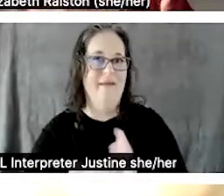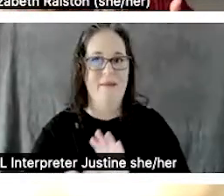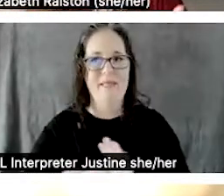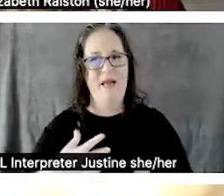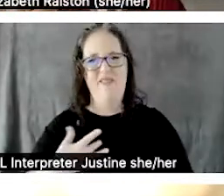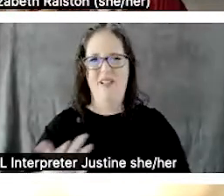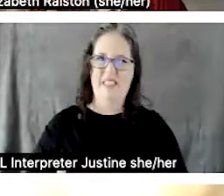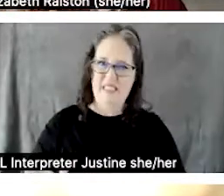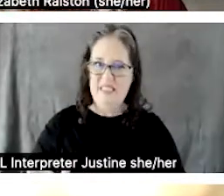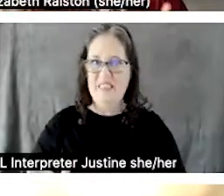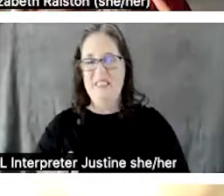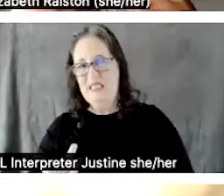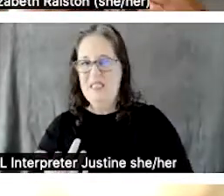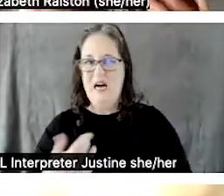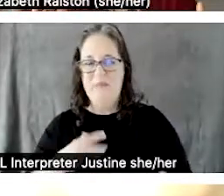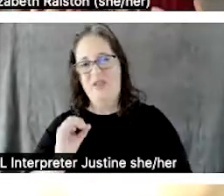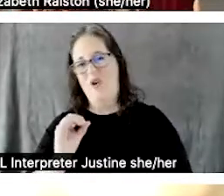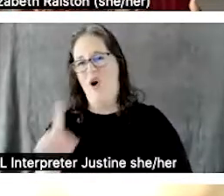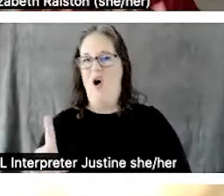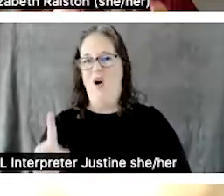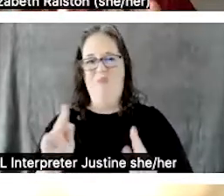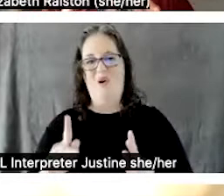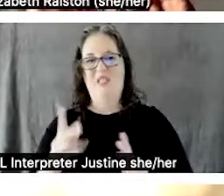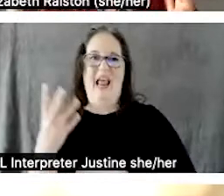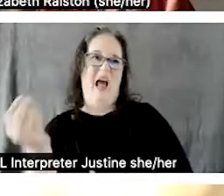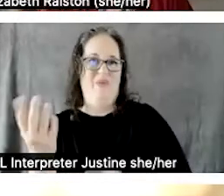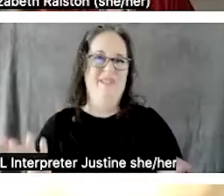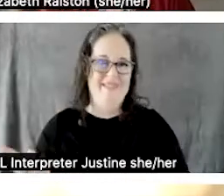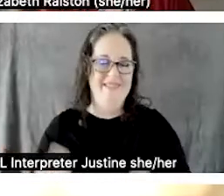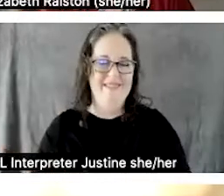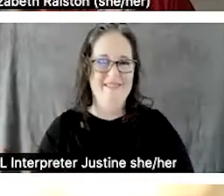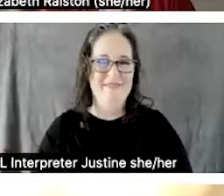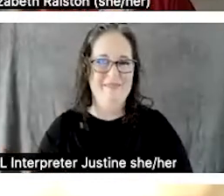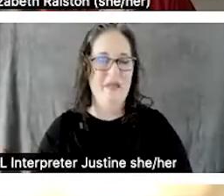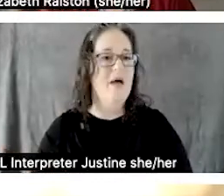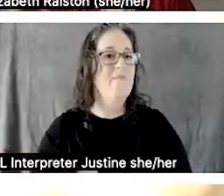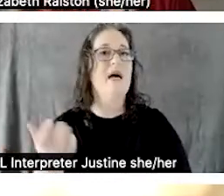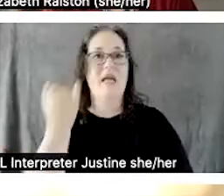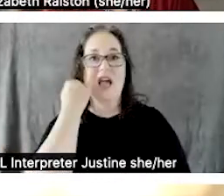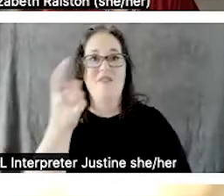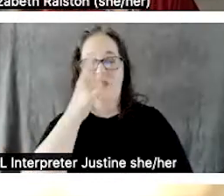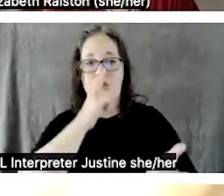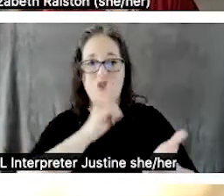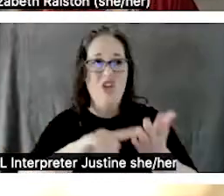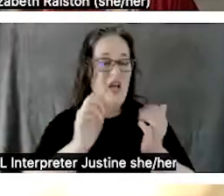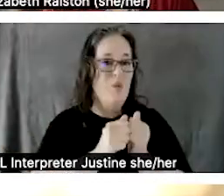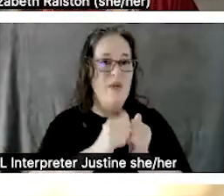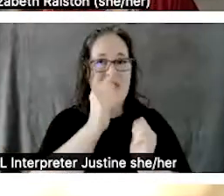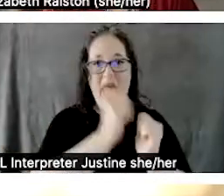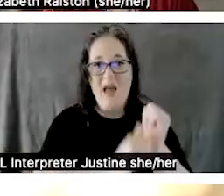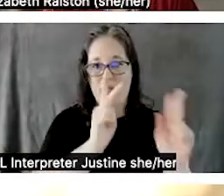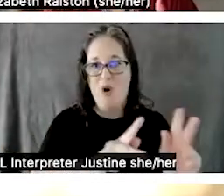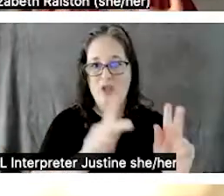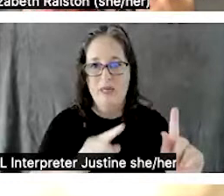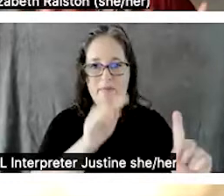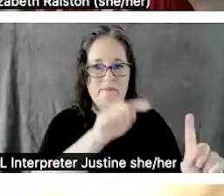of the odd person out. But an access check-in for everyone involved, everyone saying what their access needs